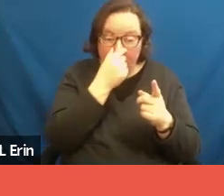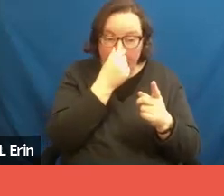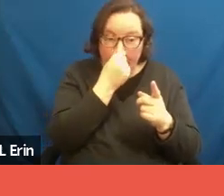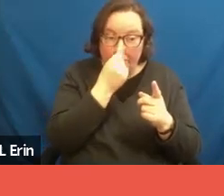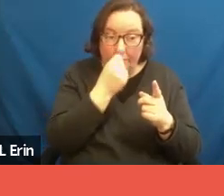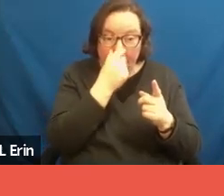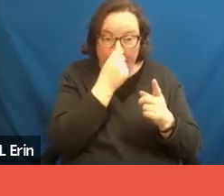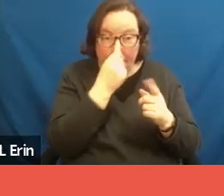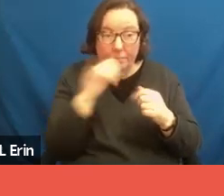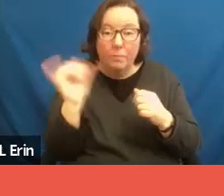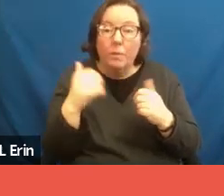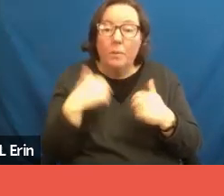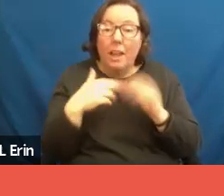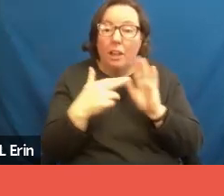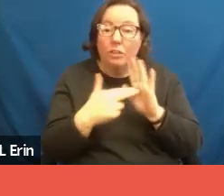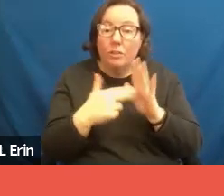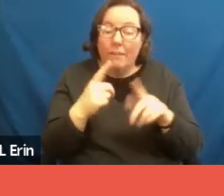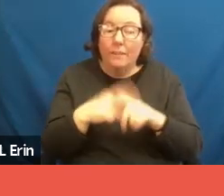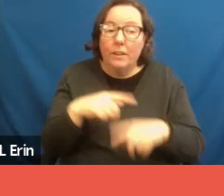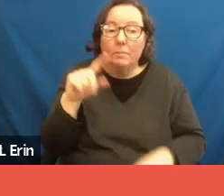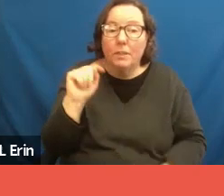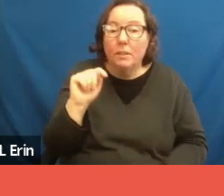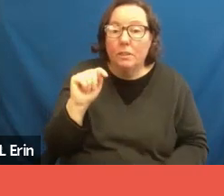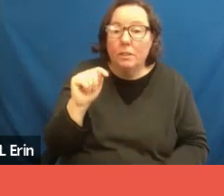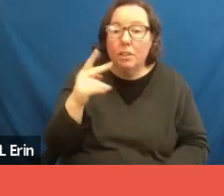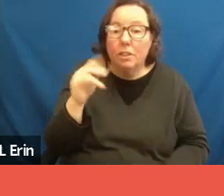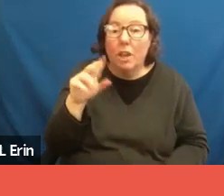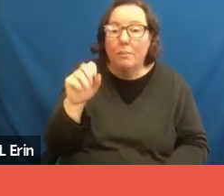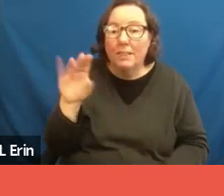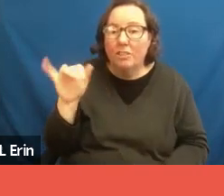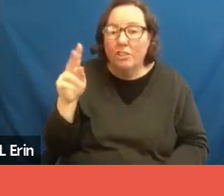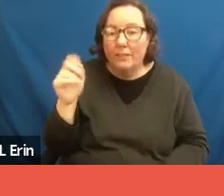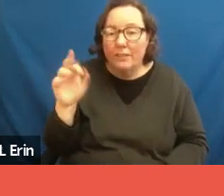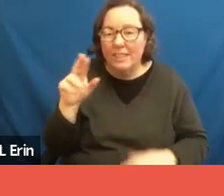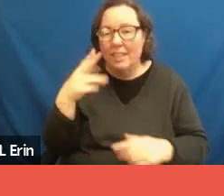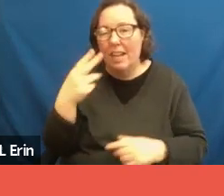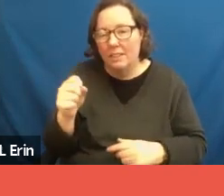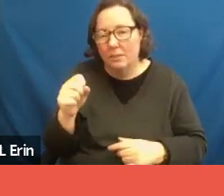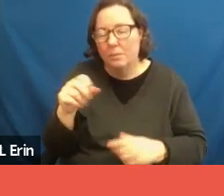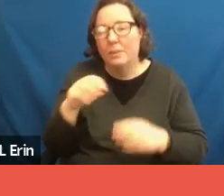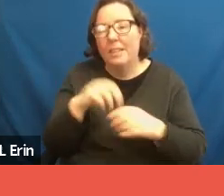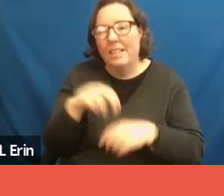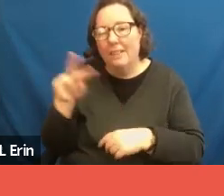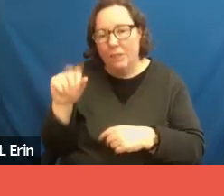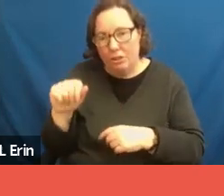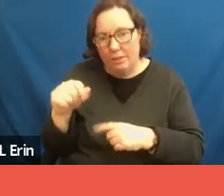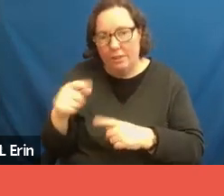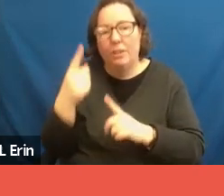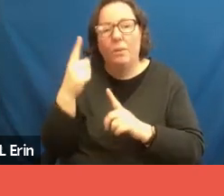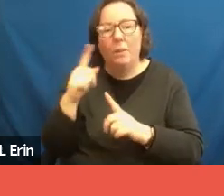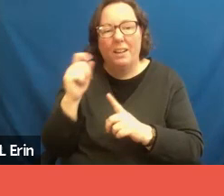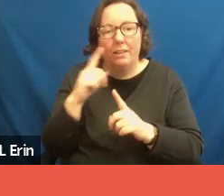We also had representation from Thomas Jefferson High School in Richmond, Virginia, which is one of the governor's schools. The